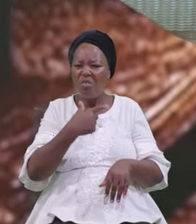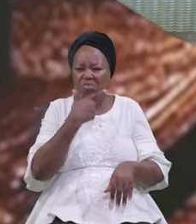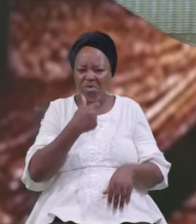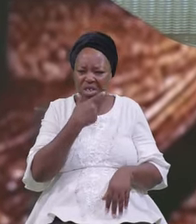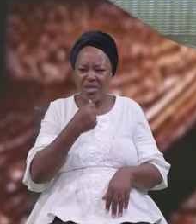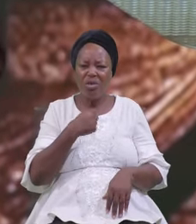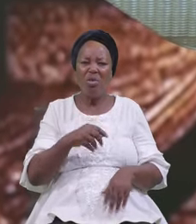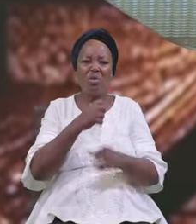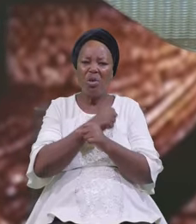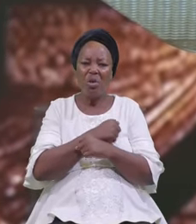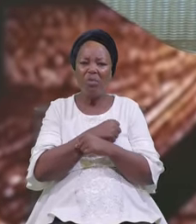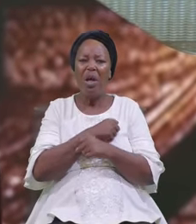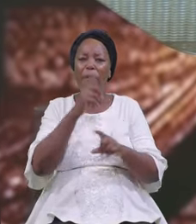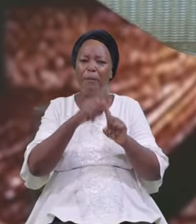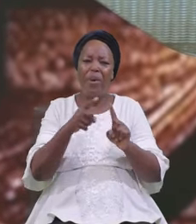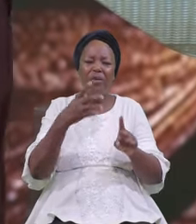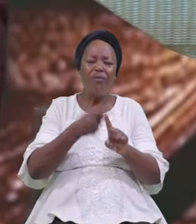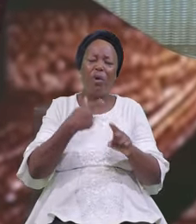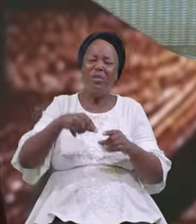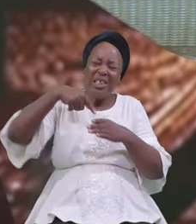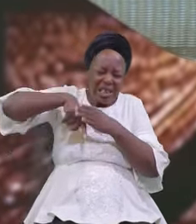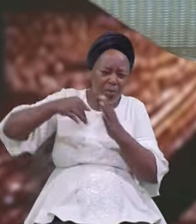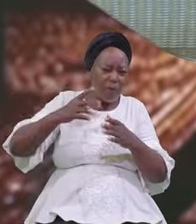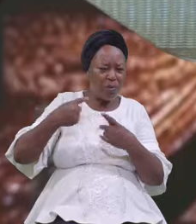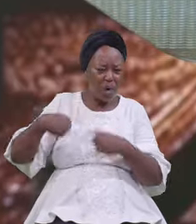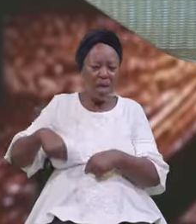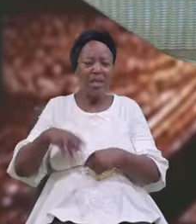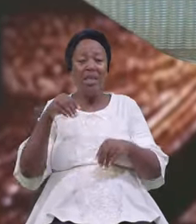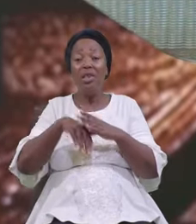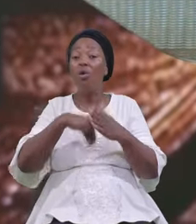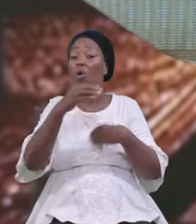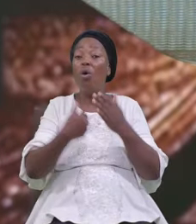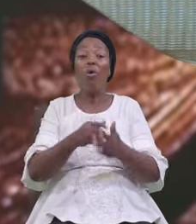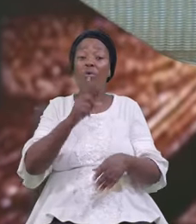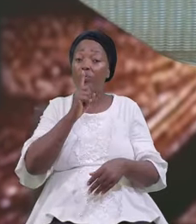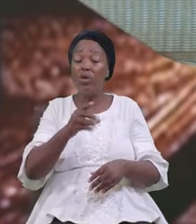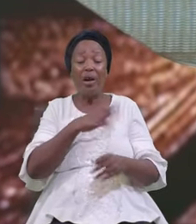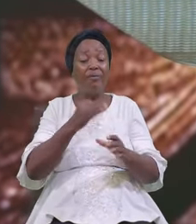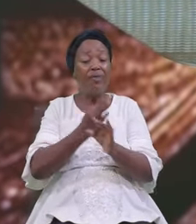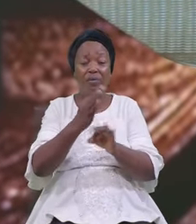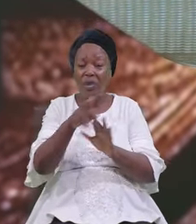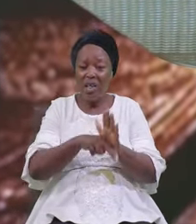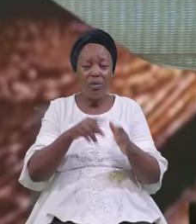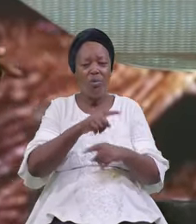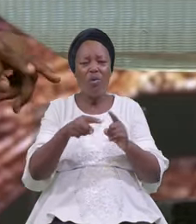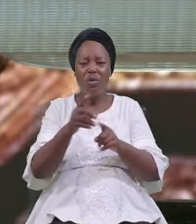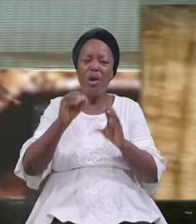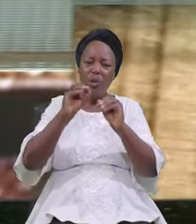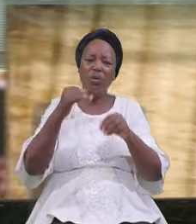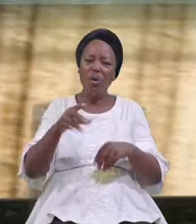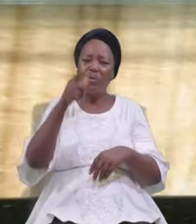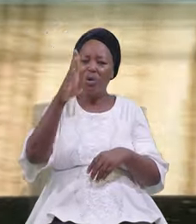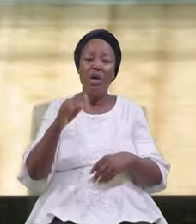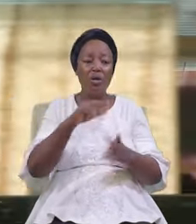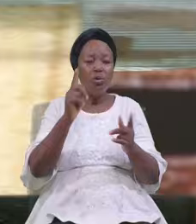you know, just outward, from the depth of your heart, in all sincerity, when you are taught of God to love